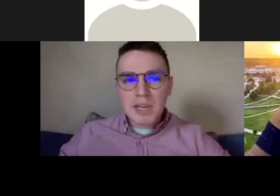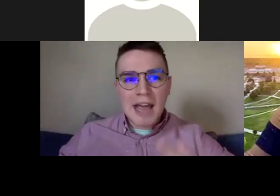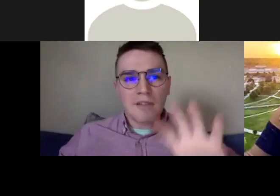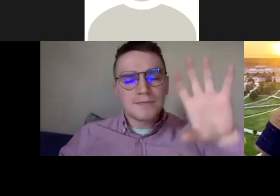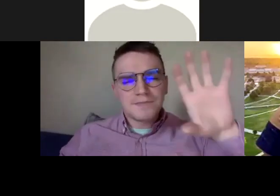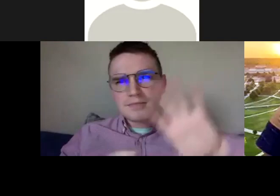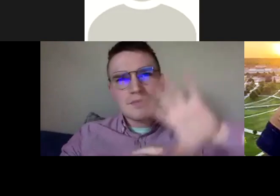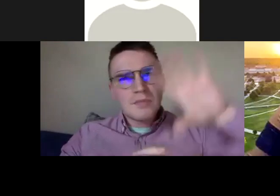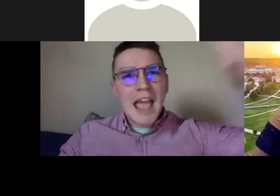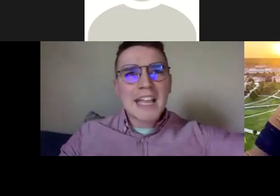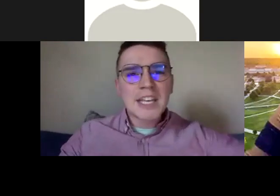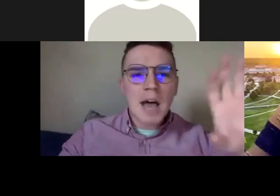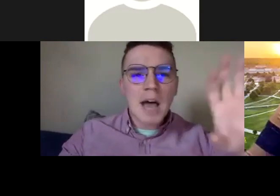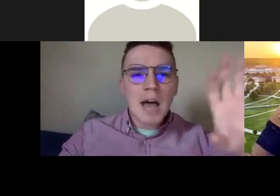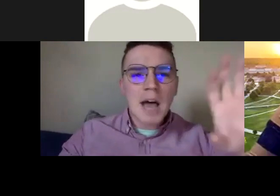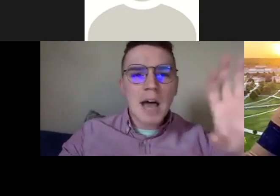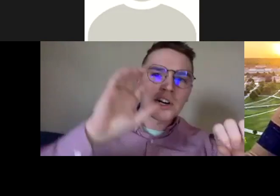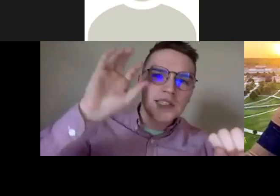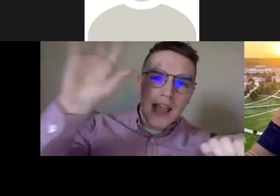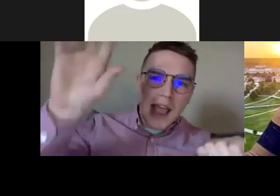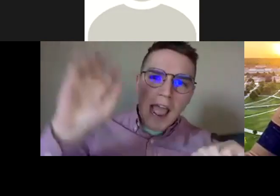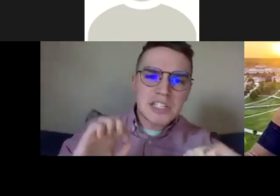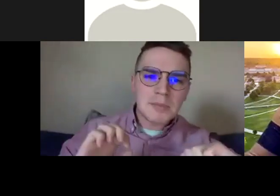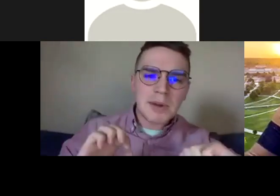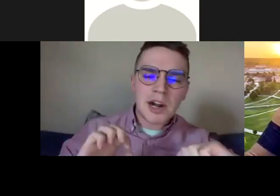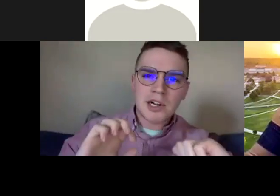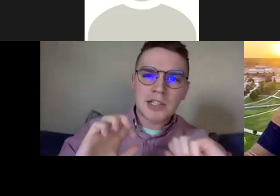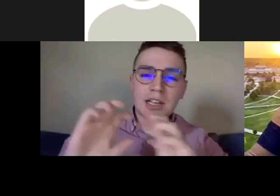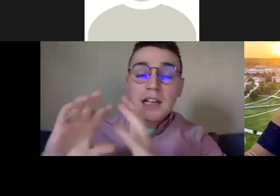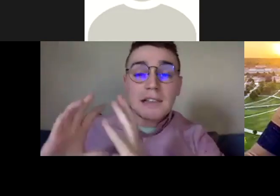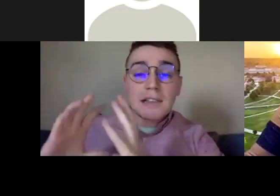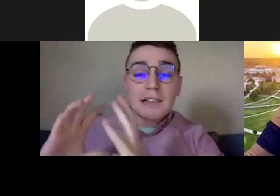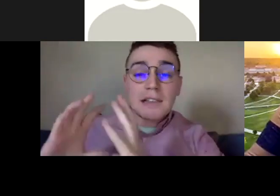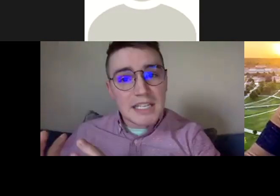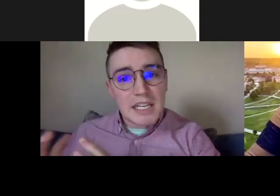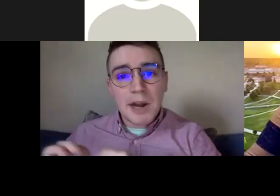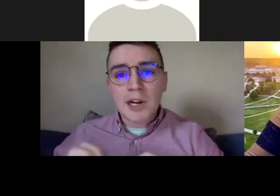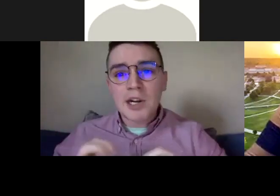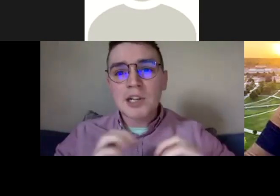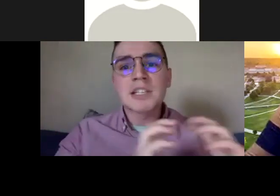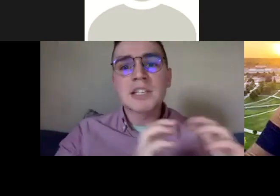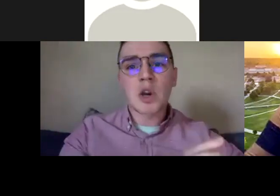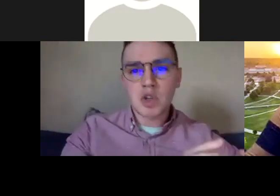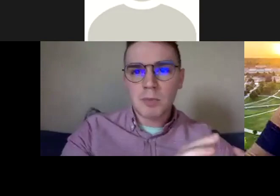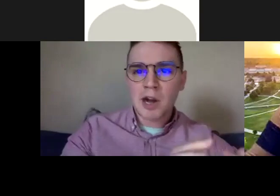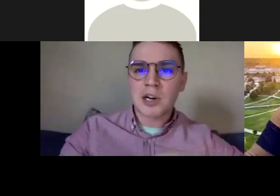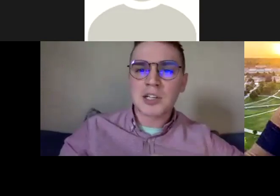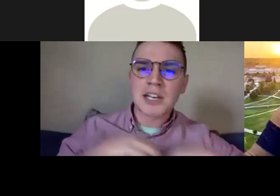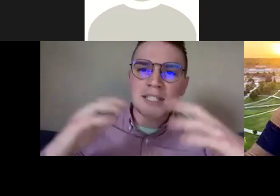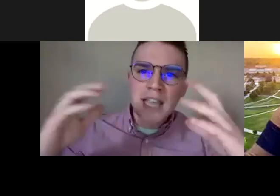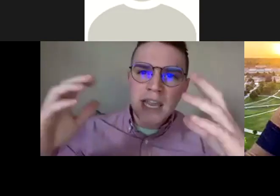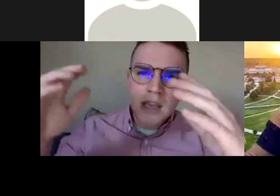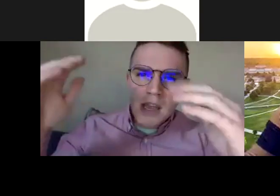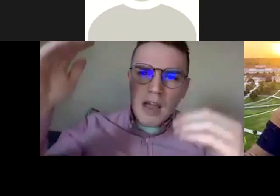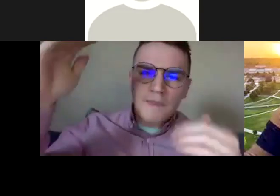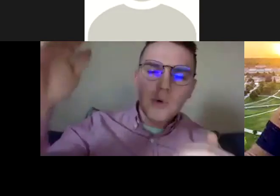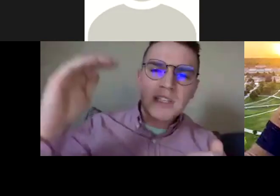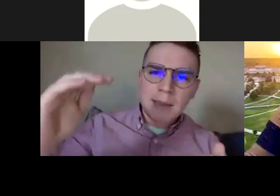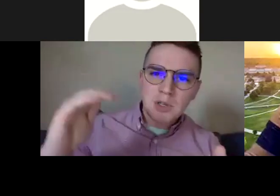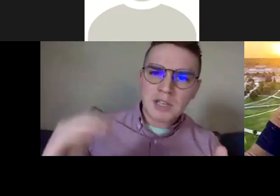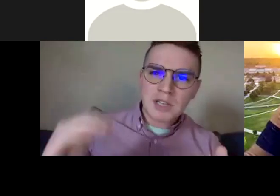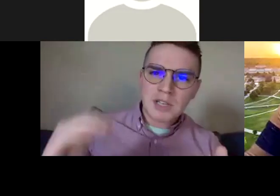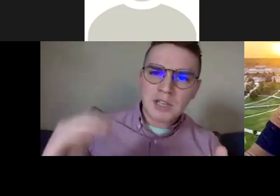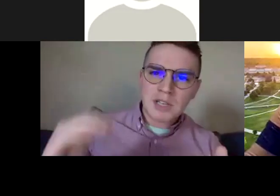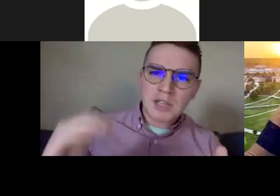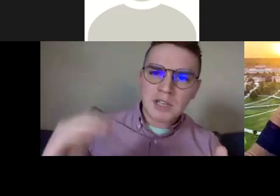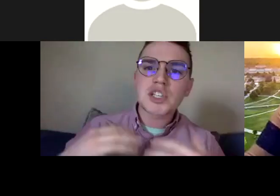cells, we could have economic barriers, housing barriers, linguistic barriers, and social barriers. And I'll say a few